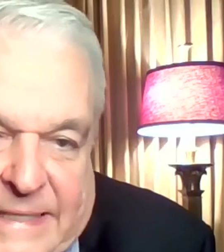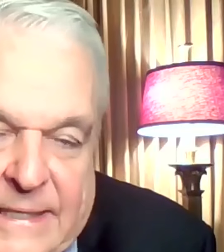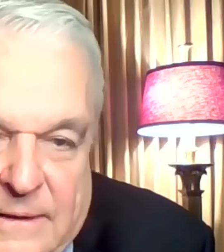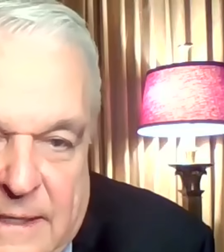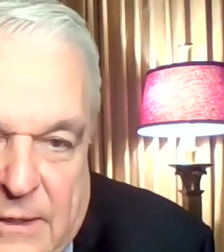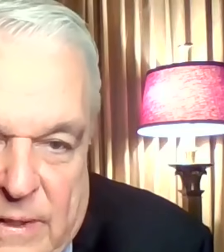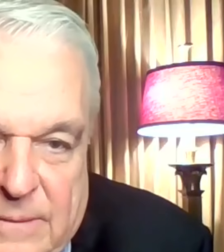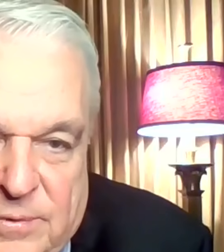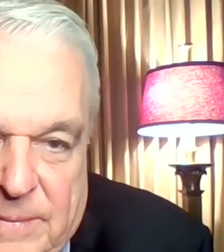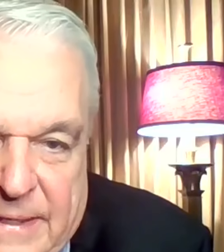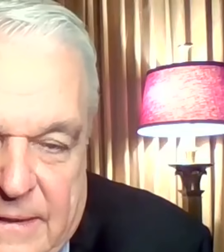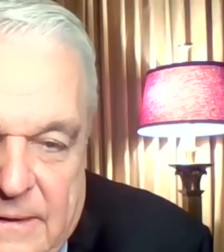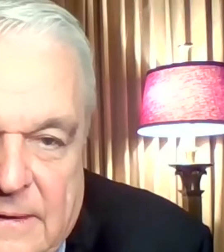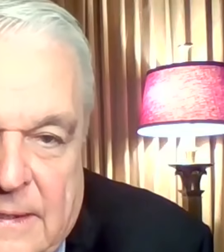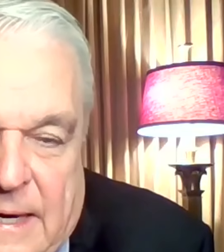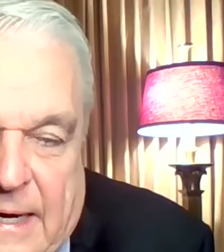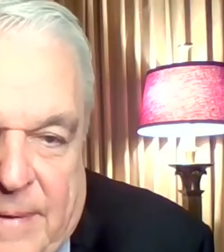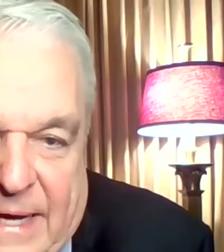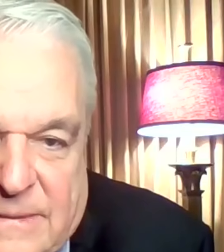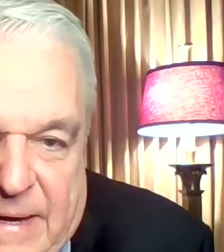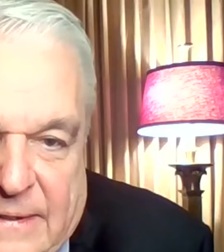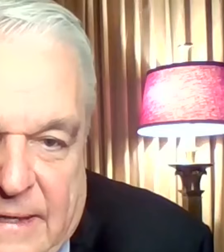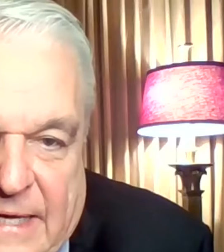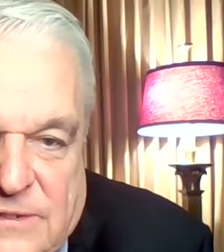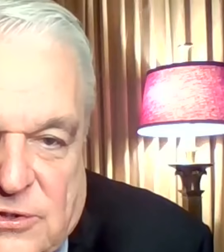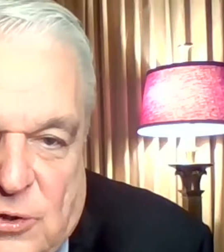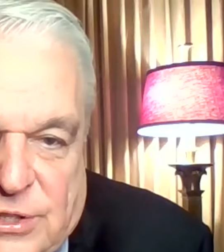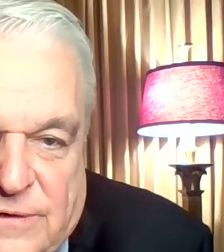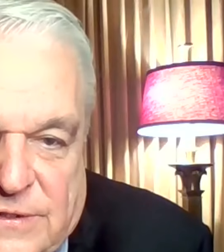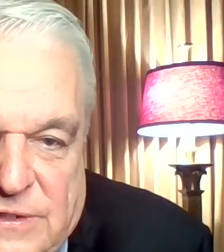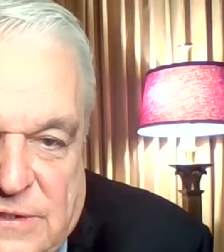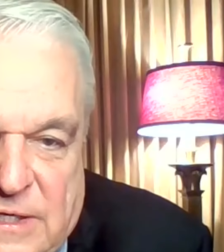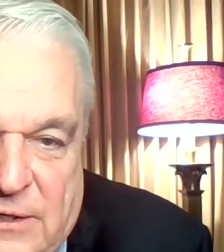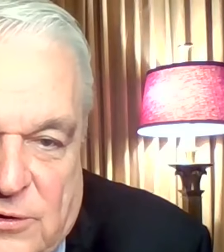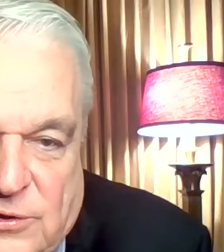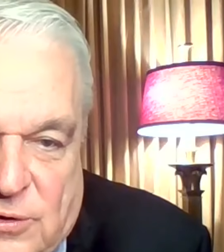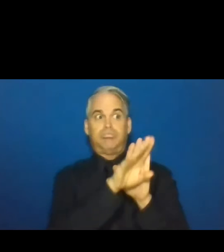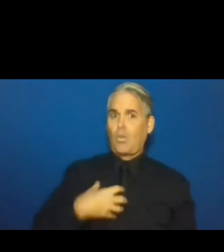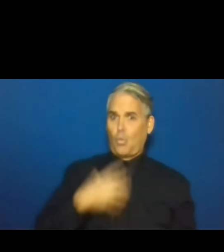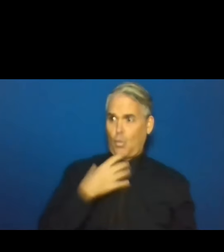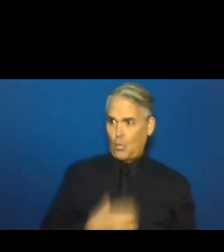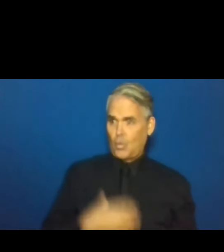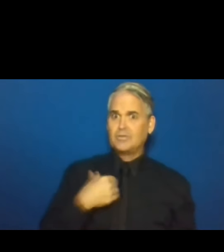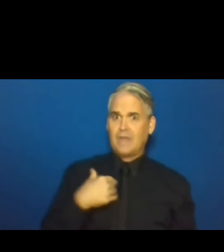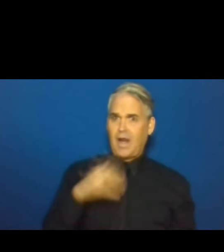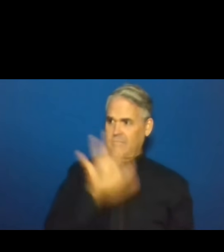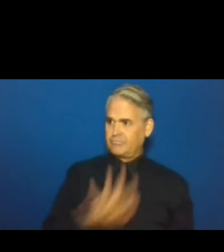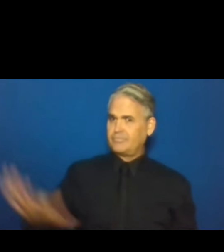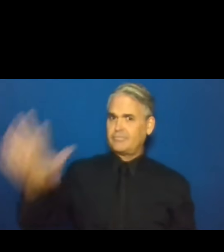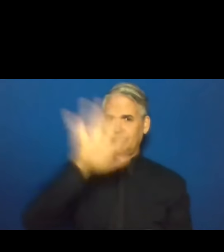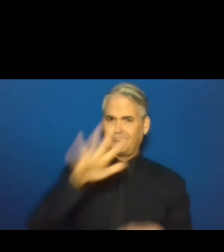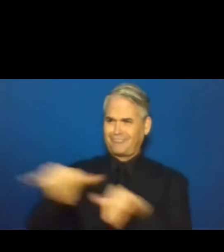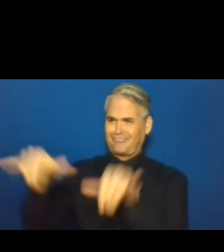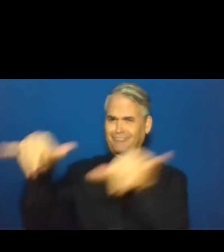from the beginning had we implemented mask mandates and social distancing and those sort of things.